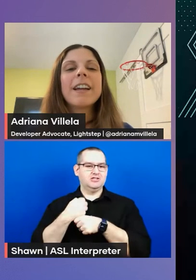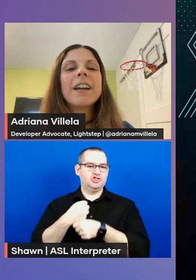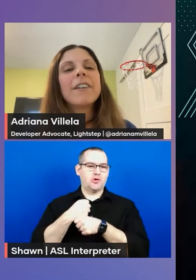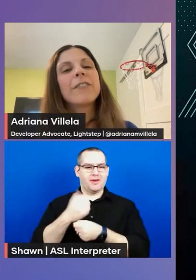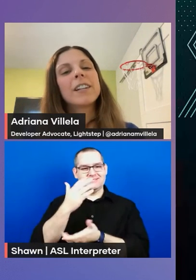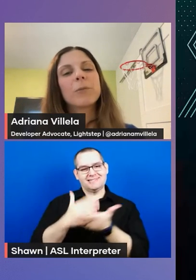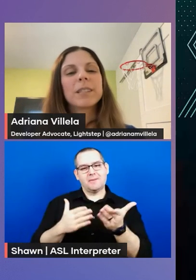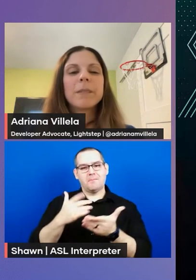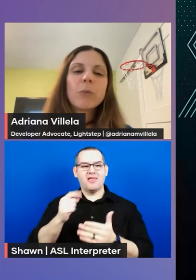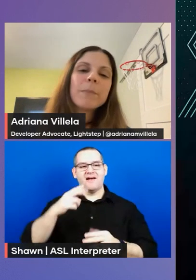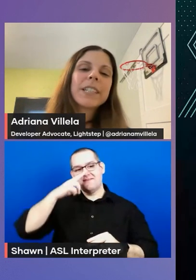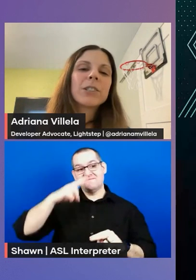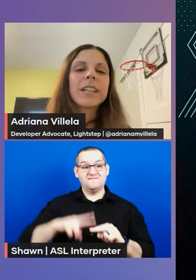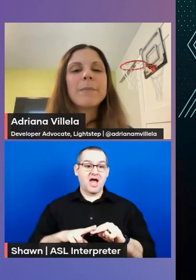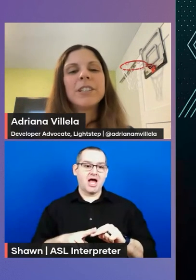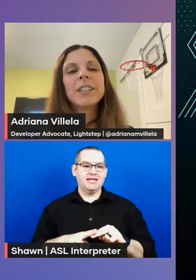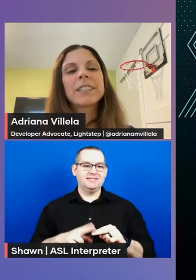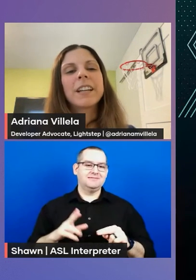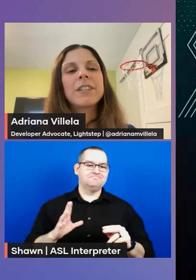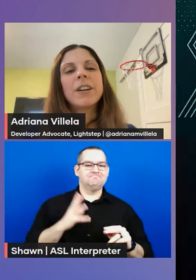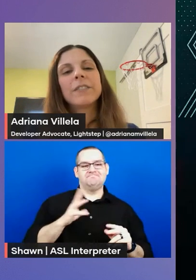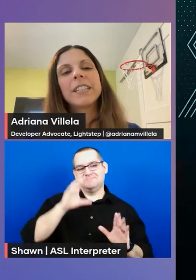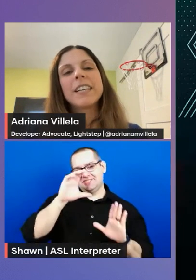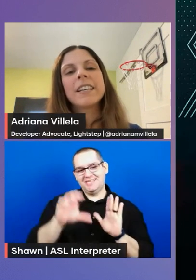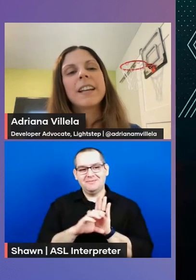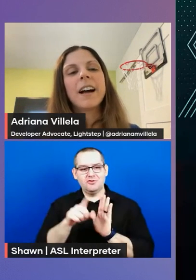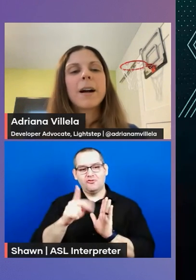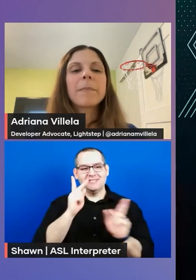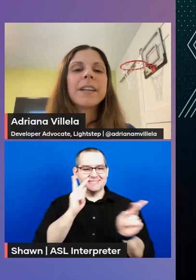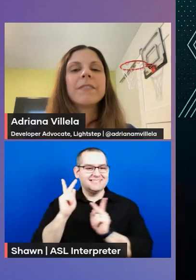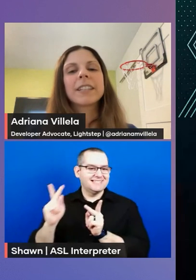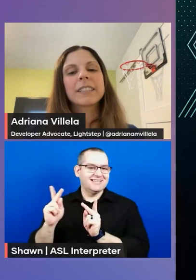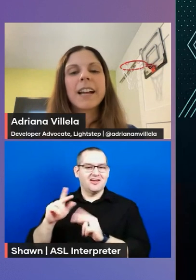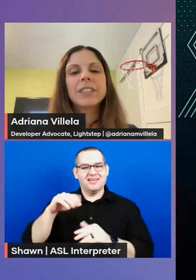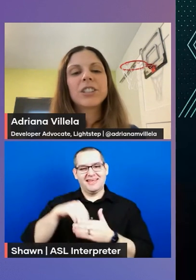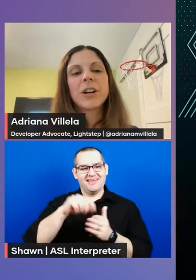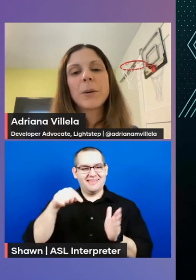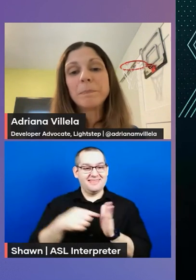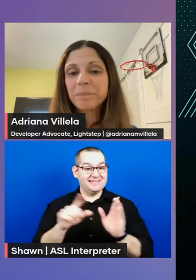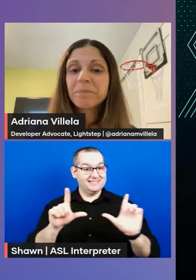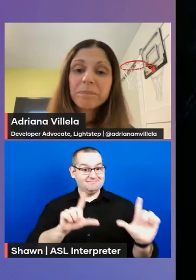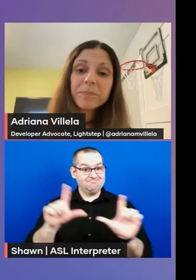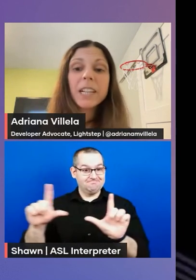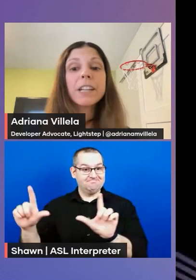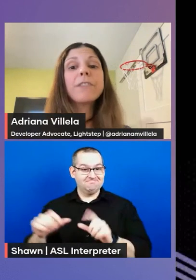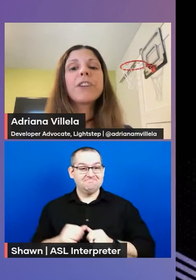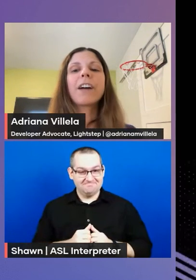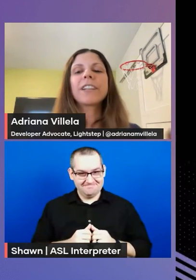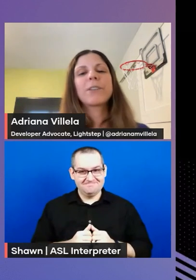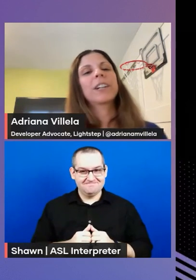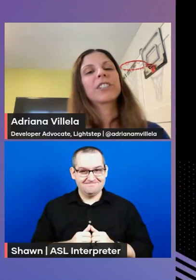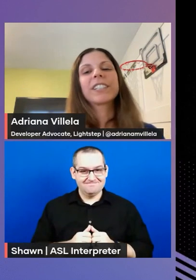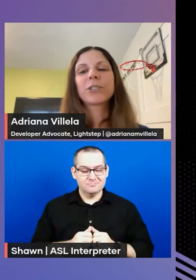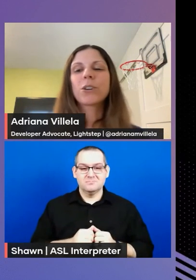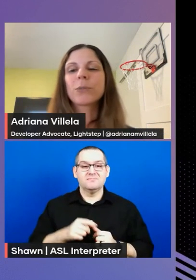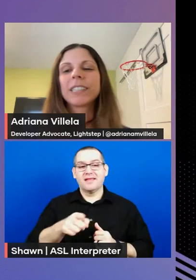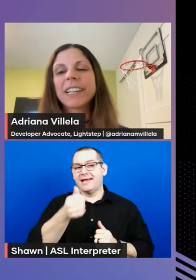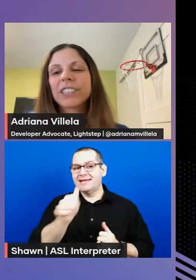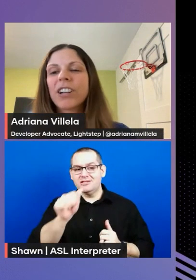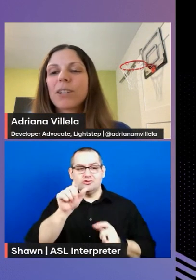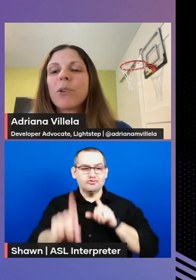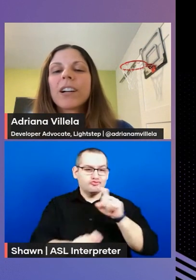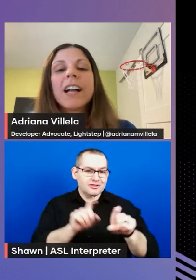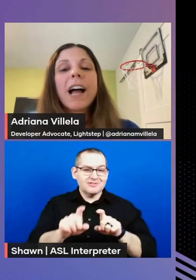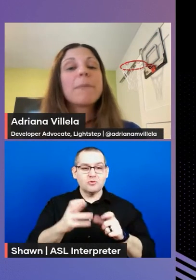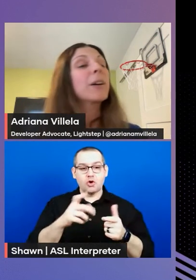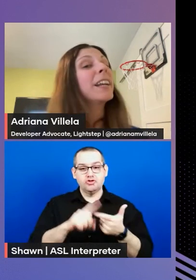of the fun, whimsical images that you have seen in this slideshow. If you have any questions or would like